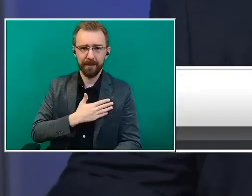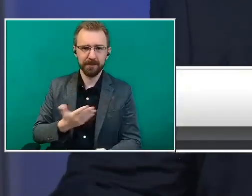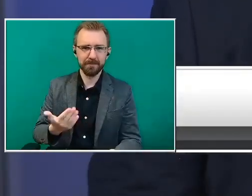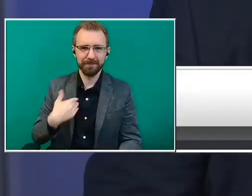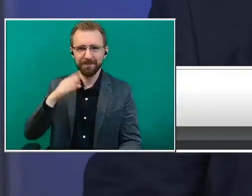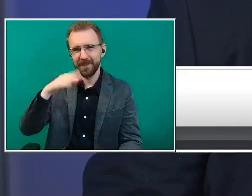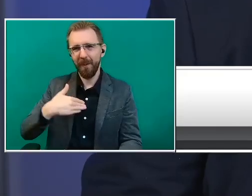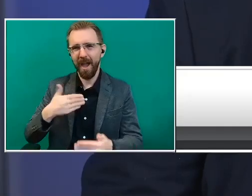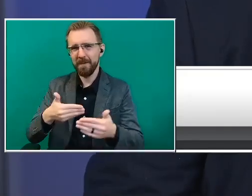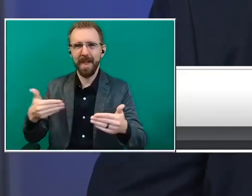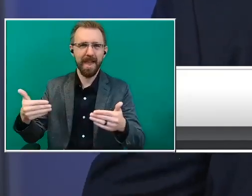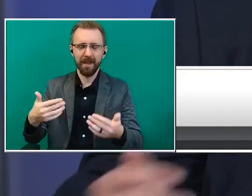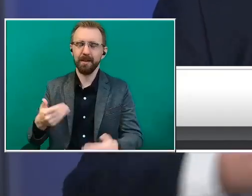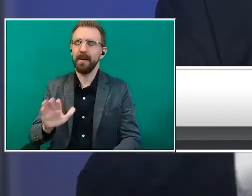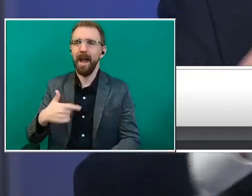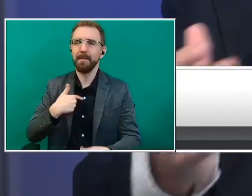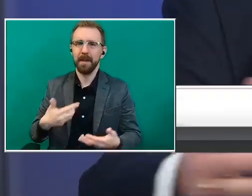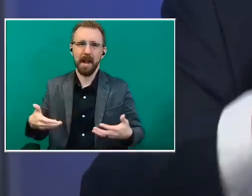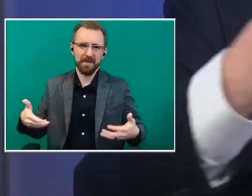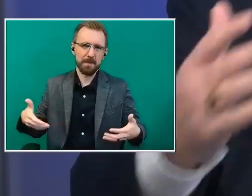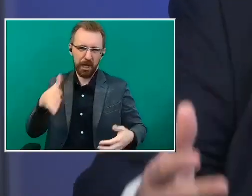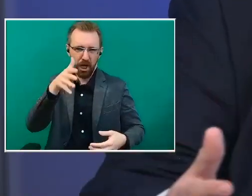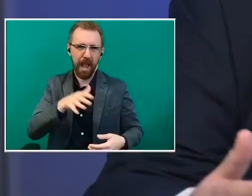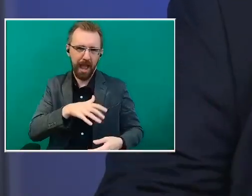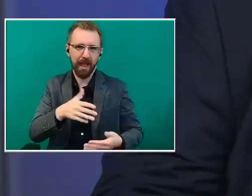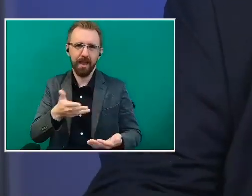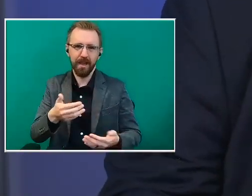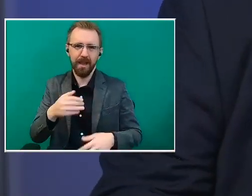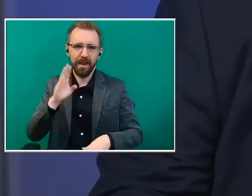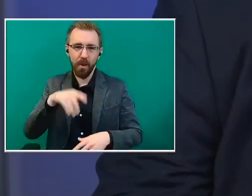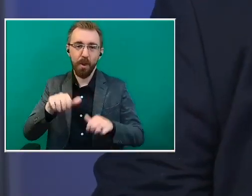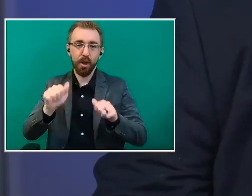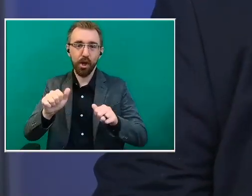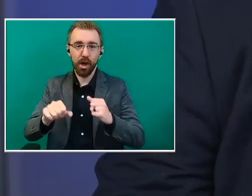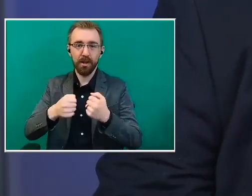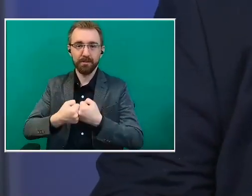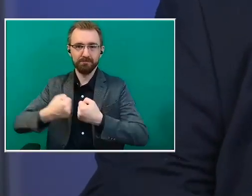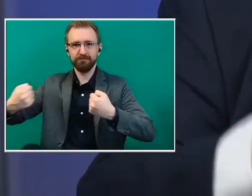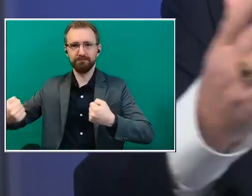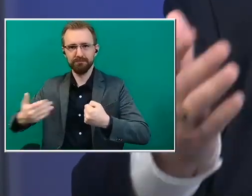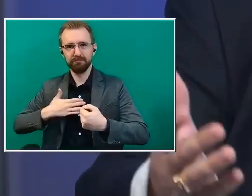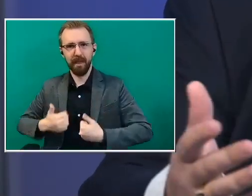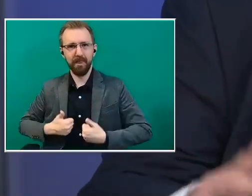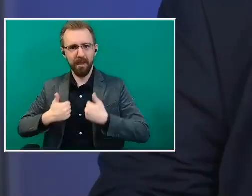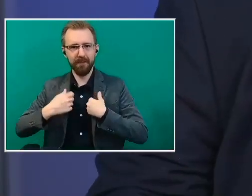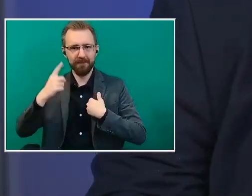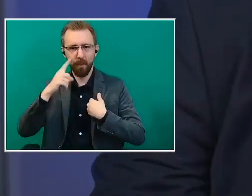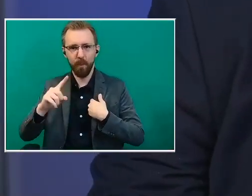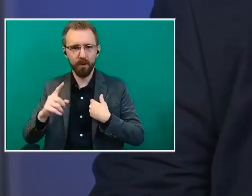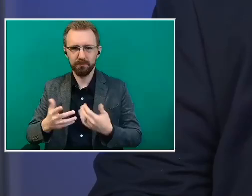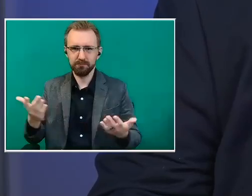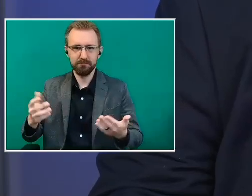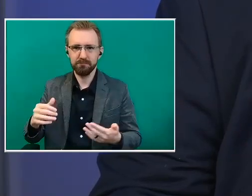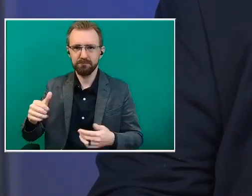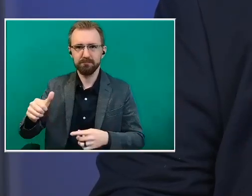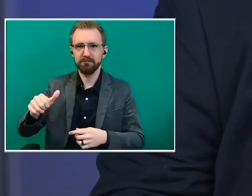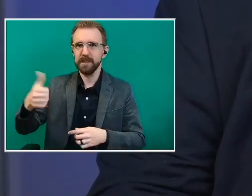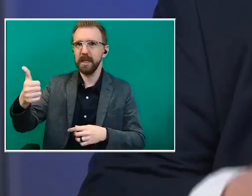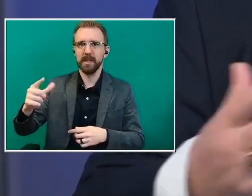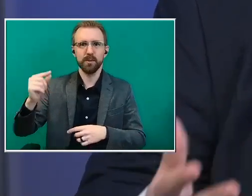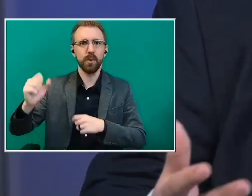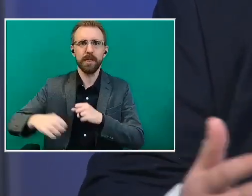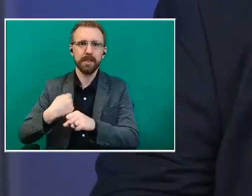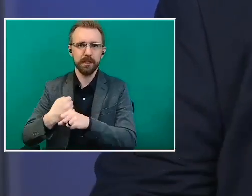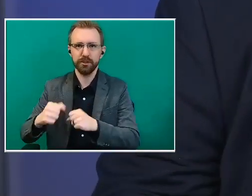guy, so knowing that it could elongate my life for decades even, is enough of a